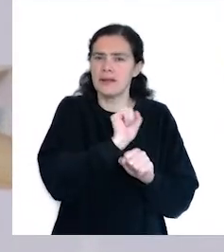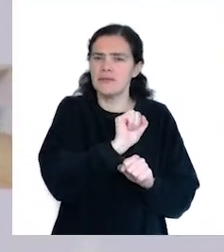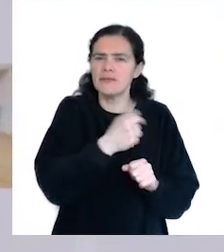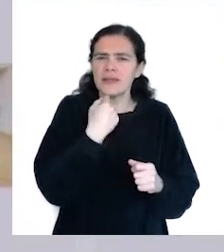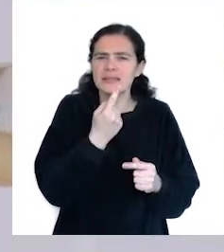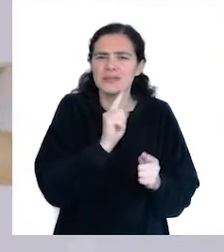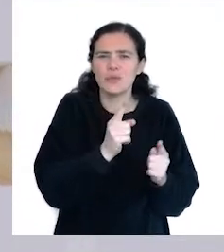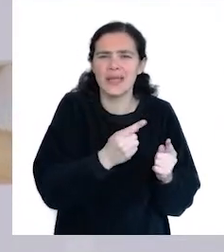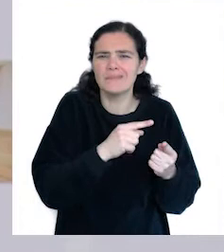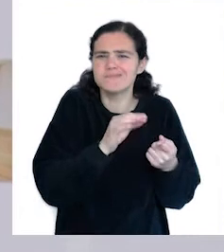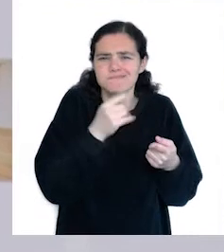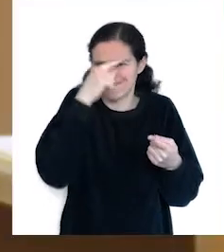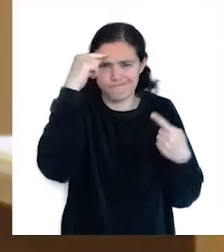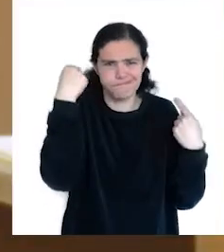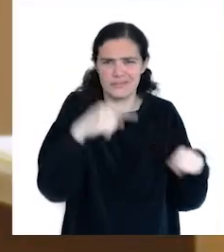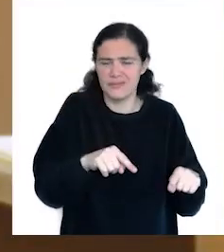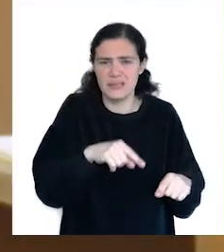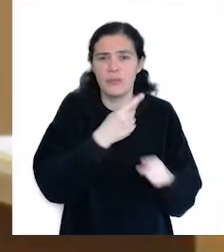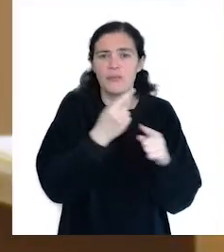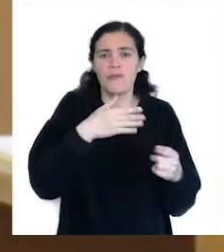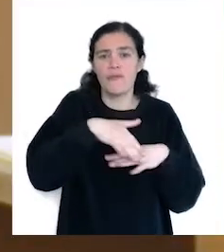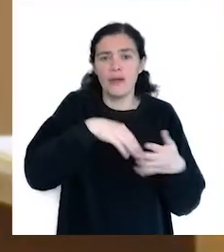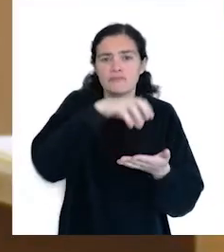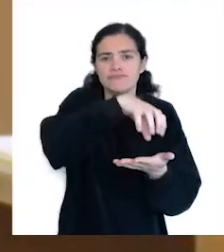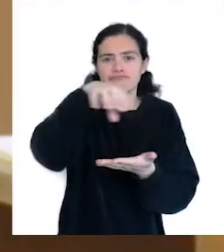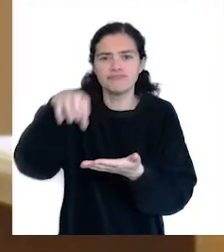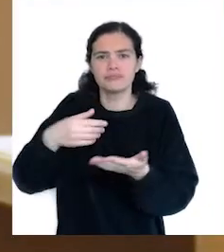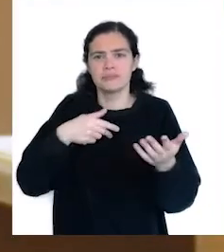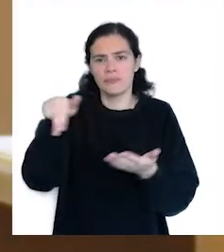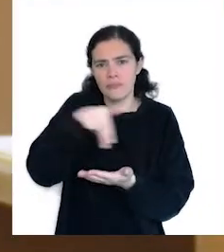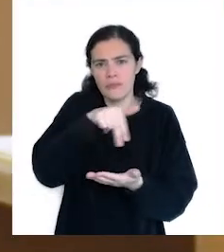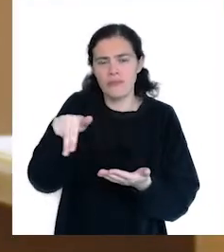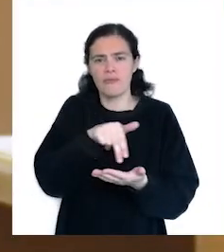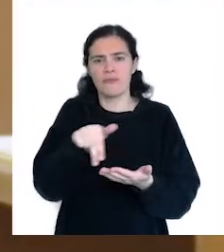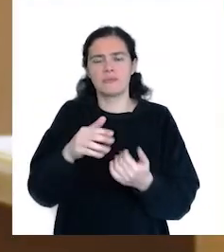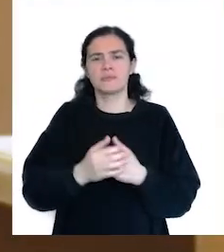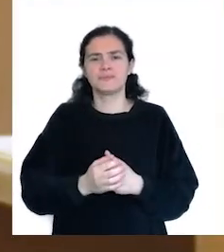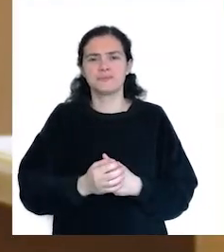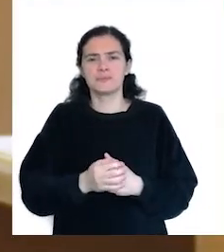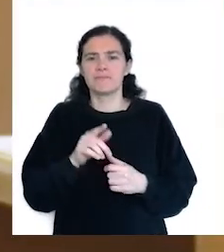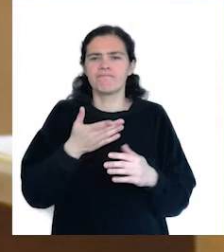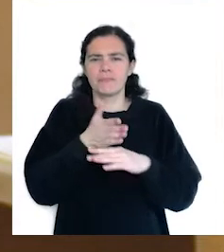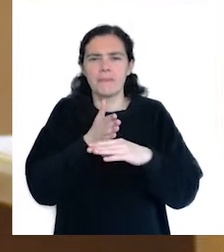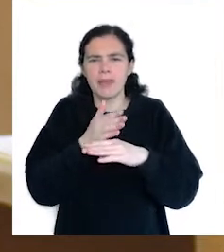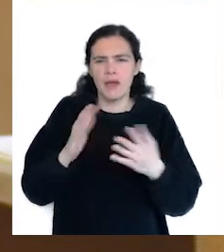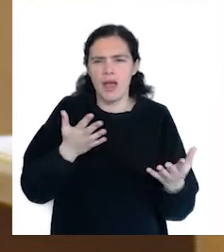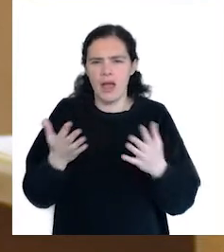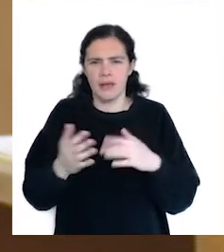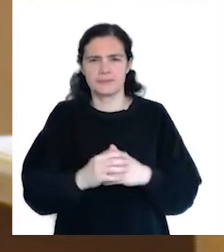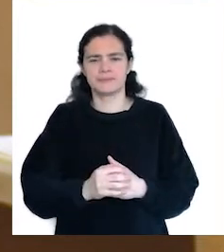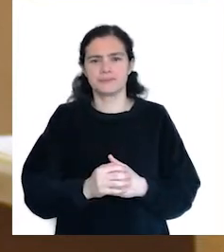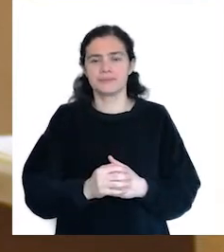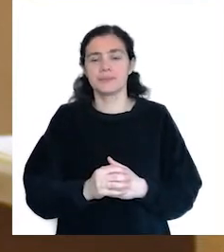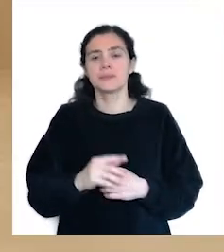work is actually difficult to define because it has installation, it has performance, but it's really